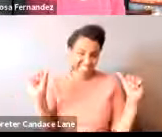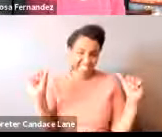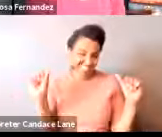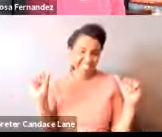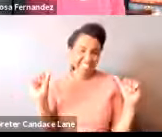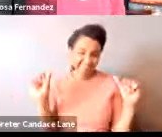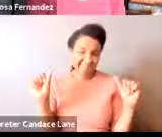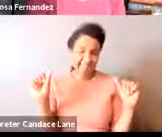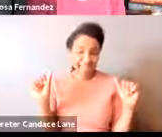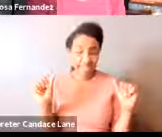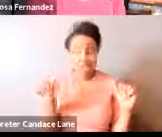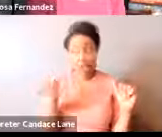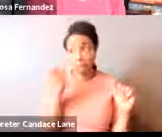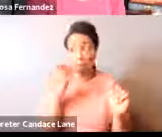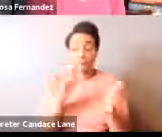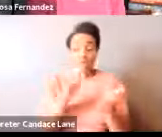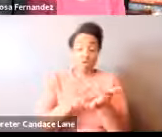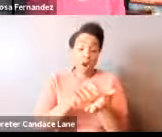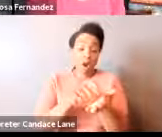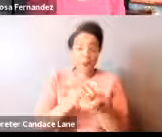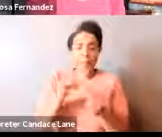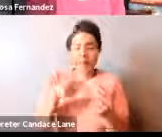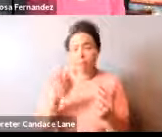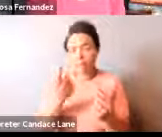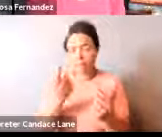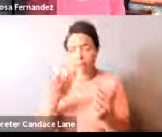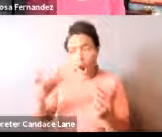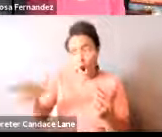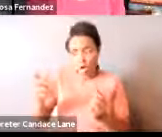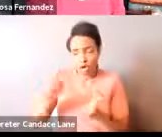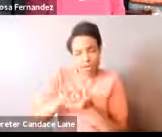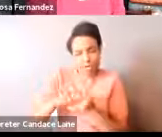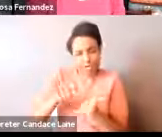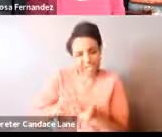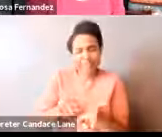terms of like writing about something that's already been written,